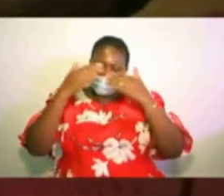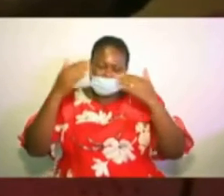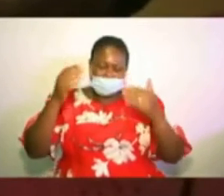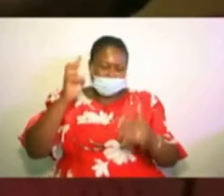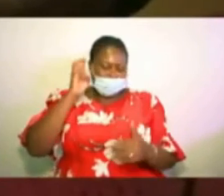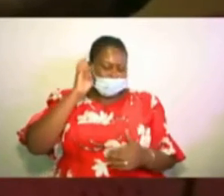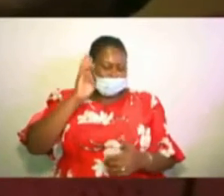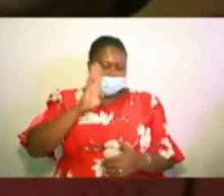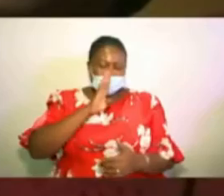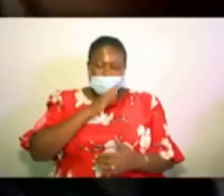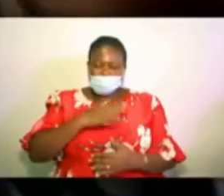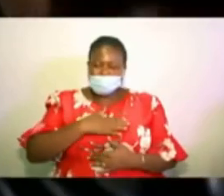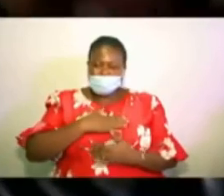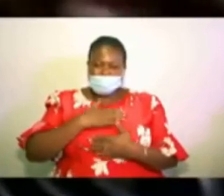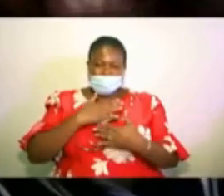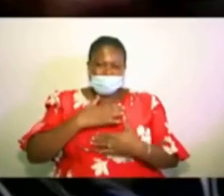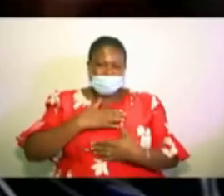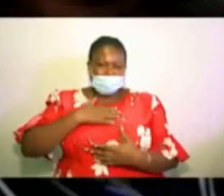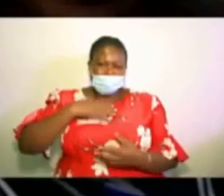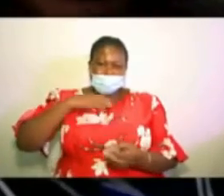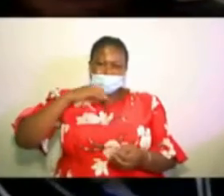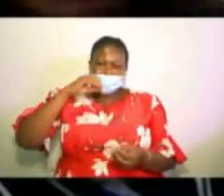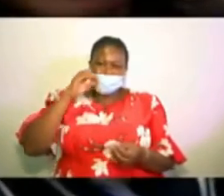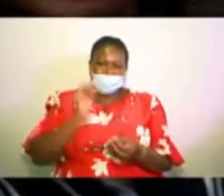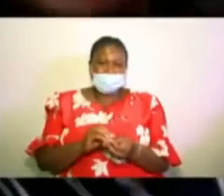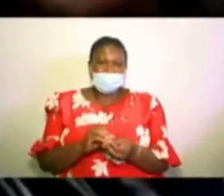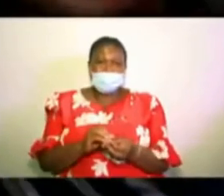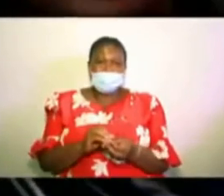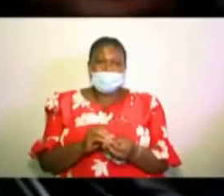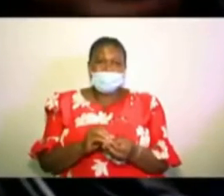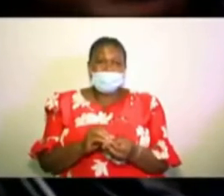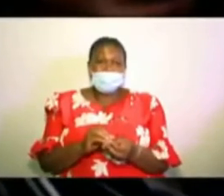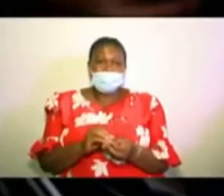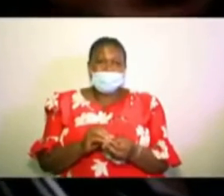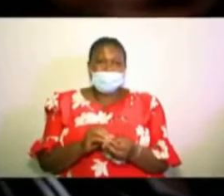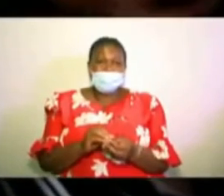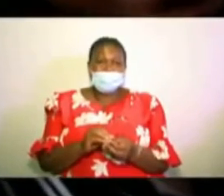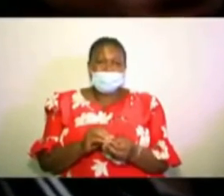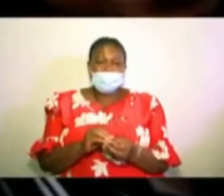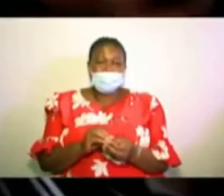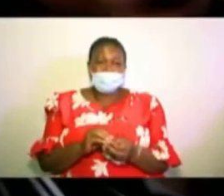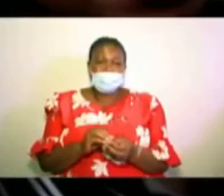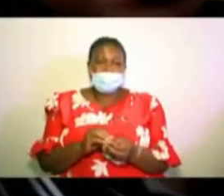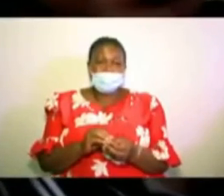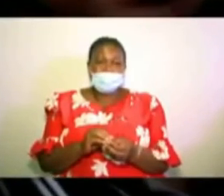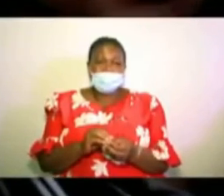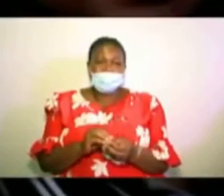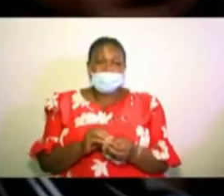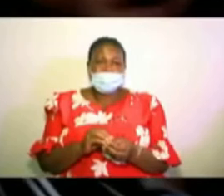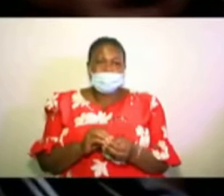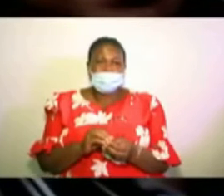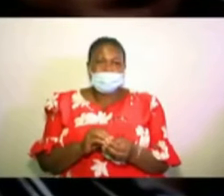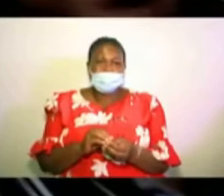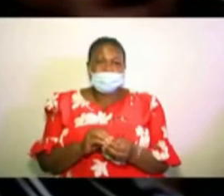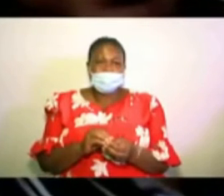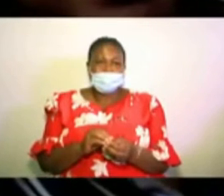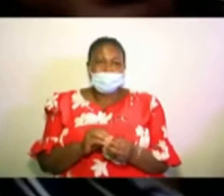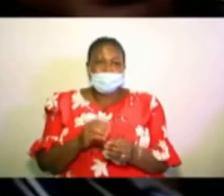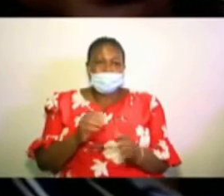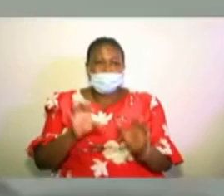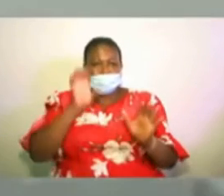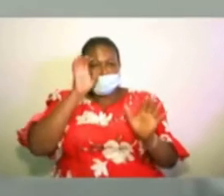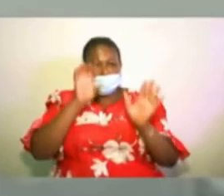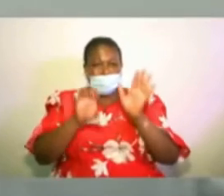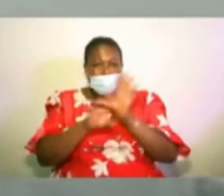les cieux. Vont être vraiment we merveilleux. See the Italians, we see on voit les Italiens, the Ukrainians and les all Ukrainiens of